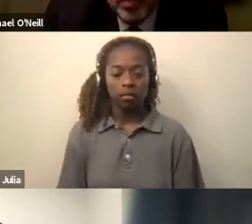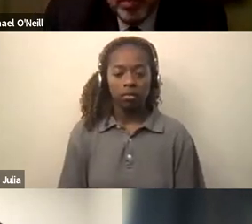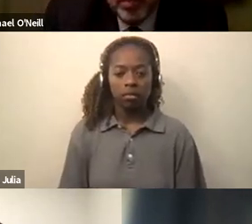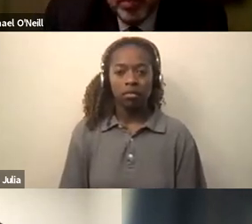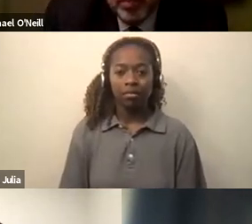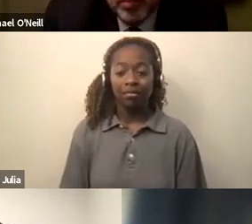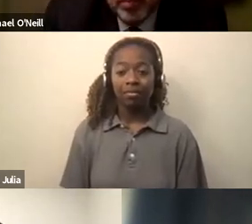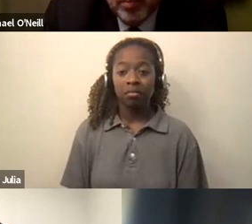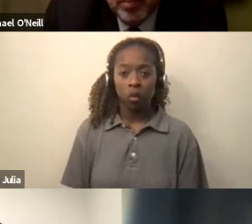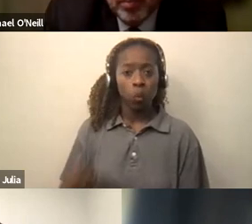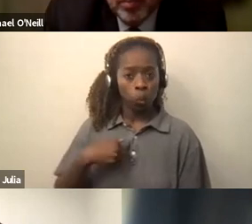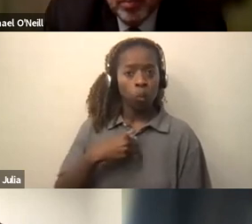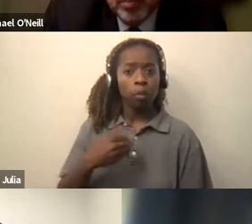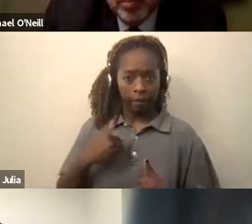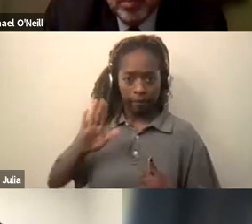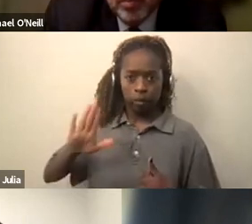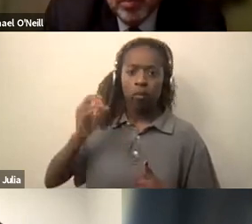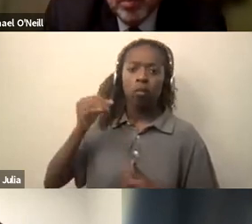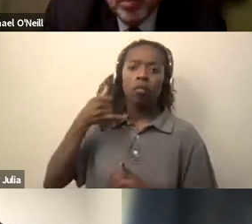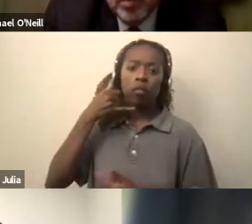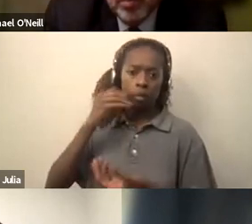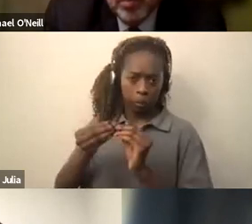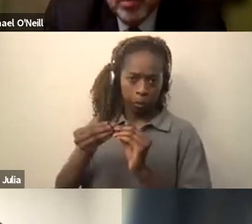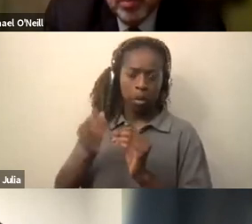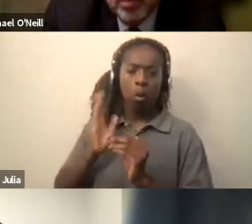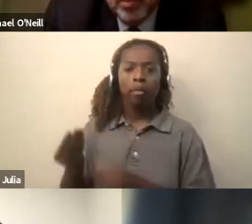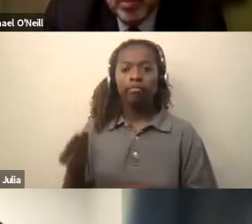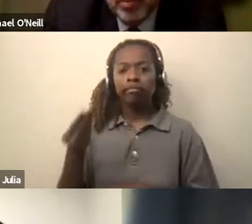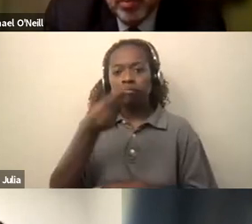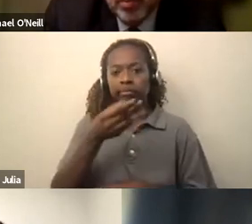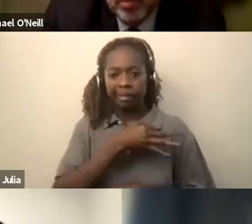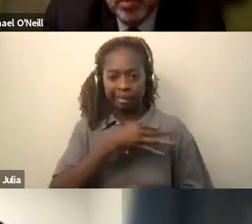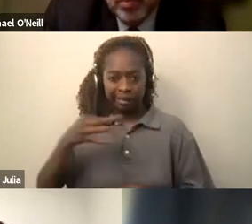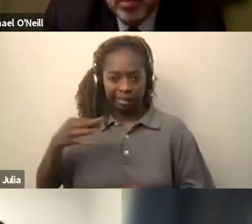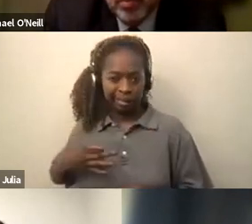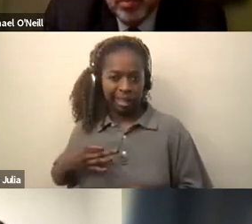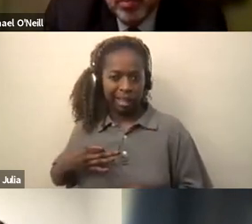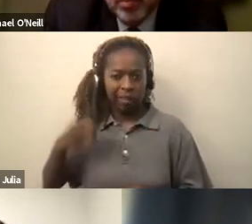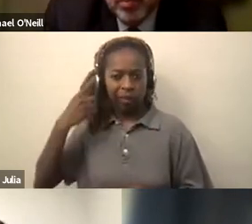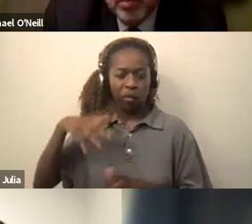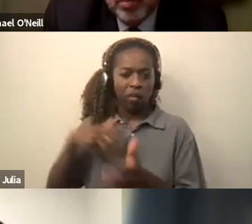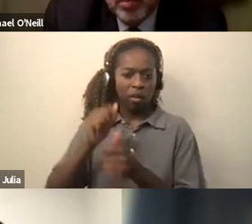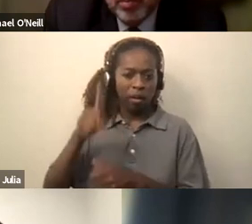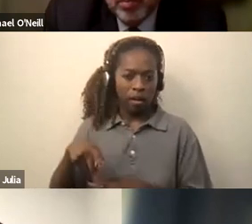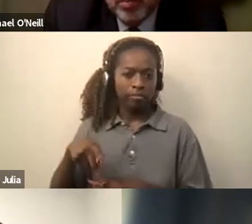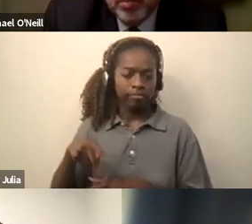we do have your phone number and we're going to share that with a member of the staff to follow up with you quickly